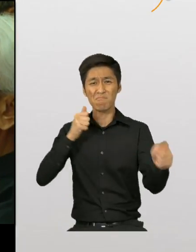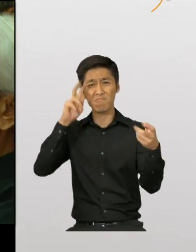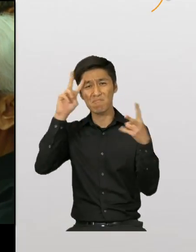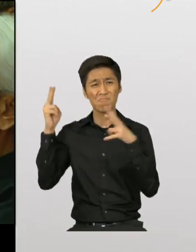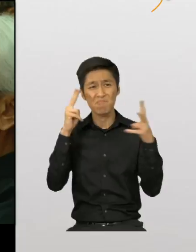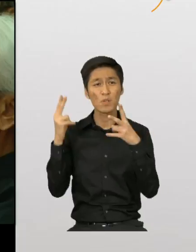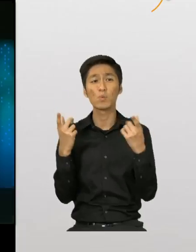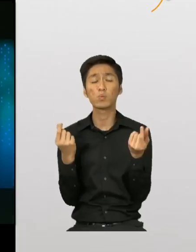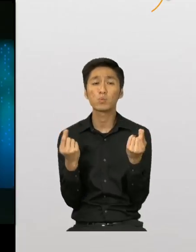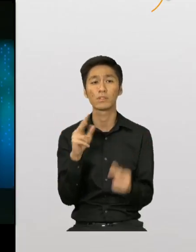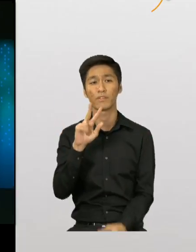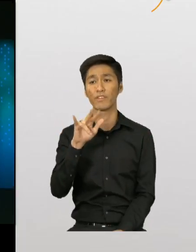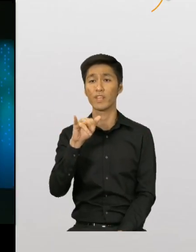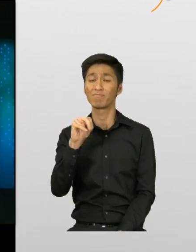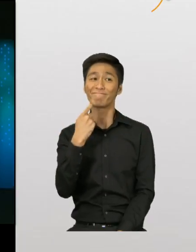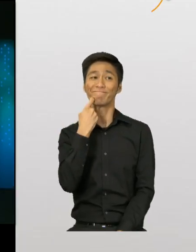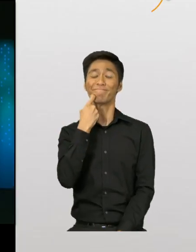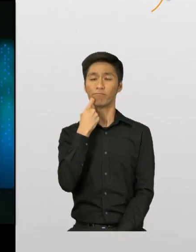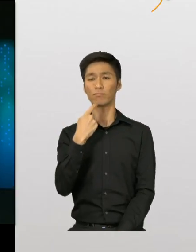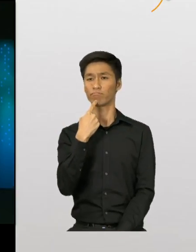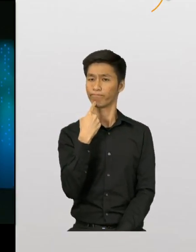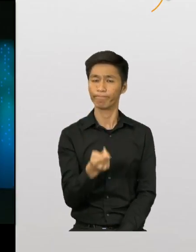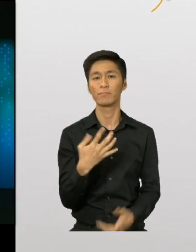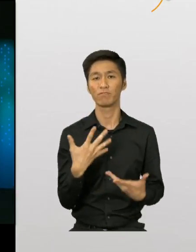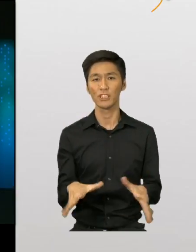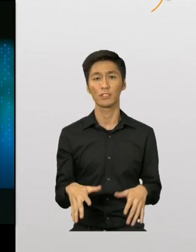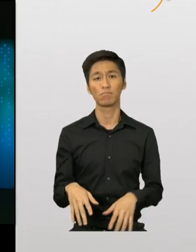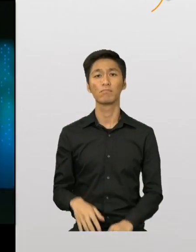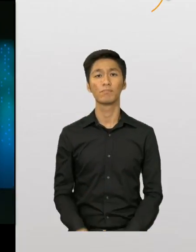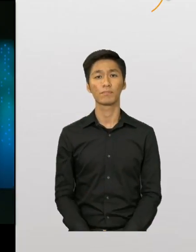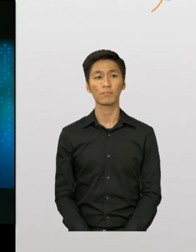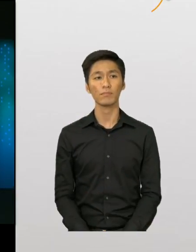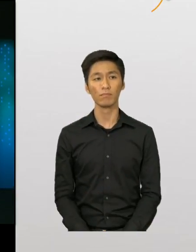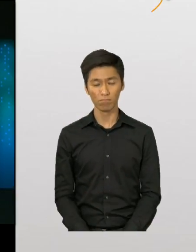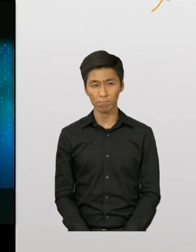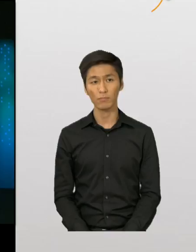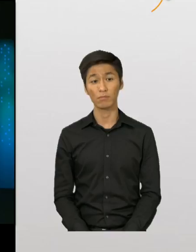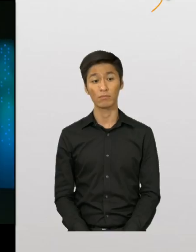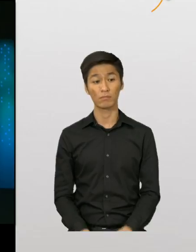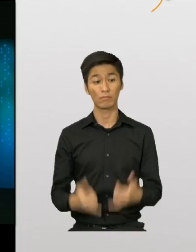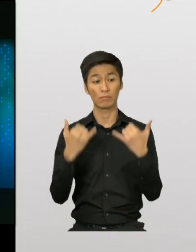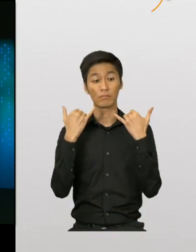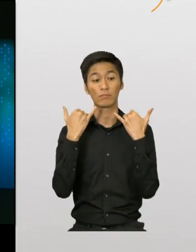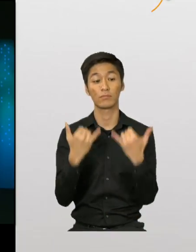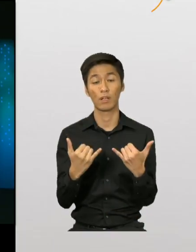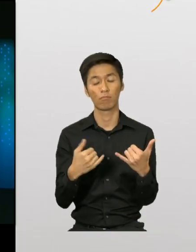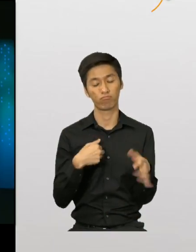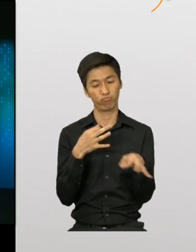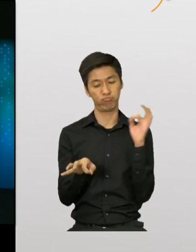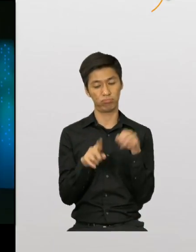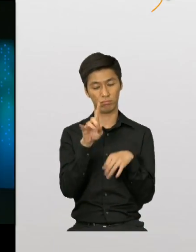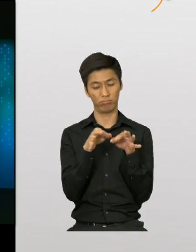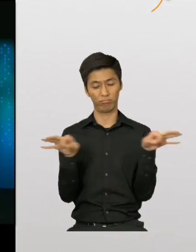Vivian Balakrishnan recently reiterated our position in Parliament. So that's why I'm only giving you one sentence here. The